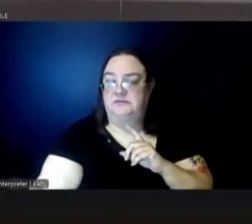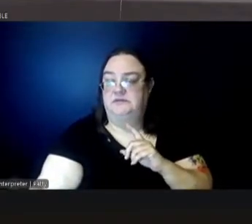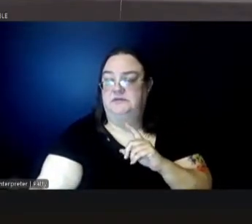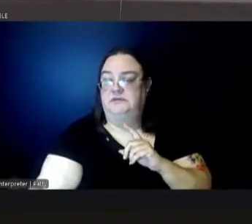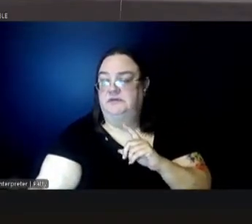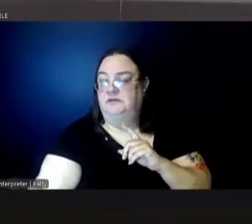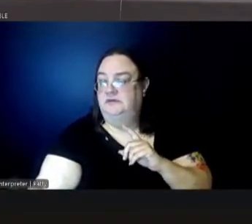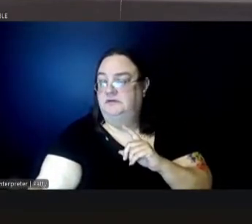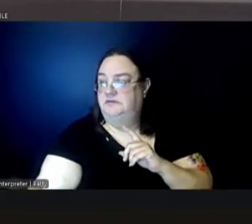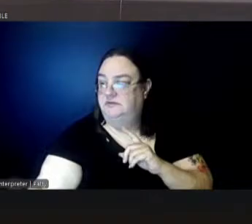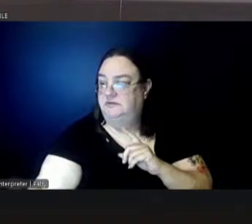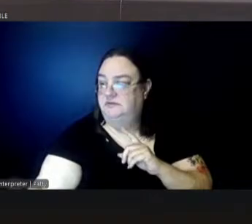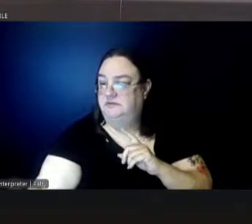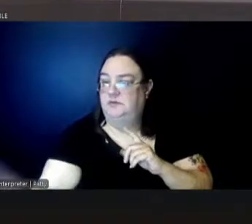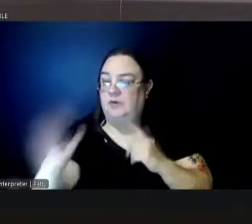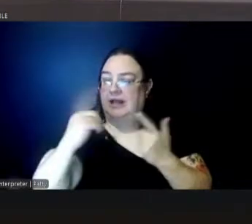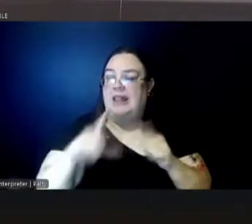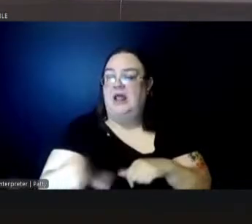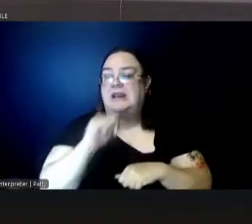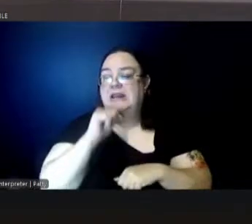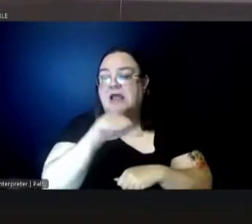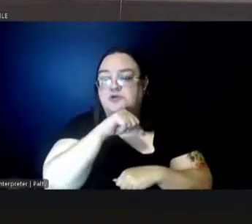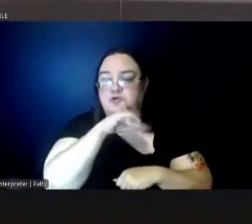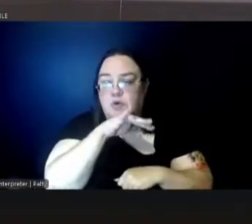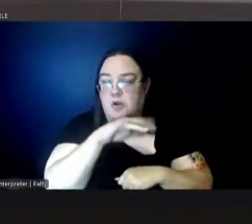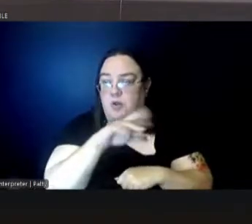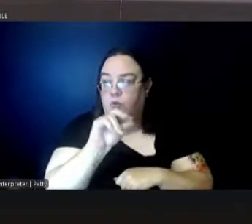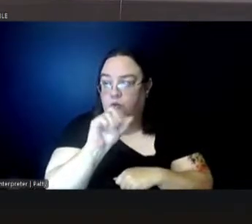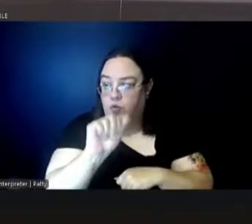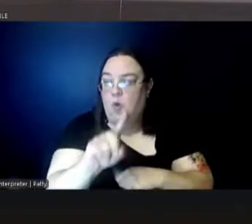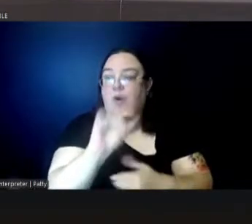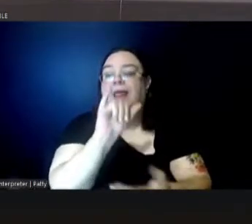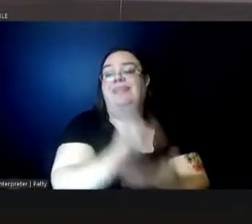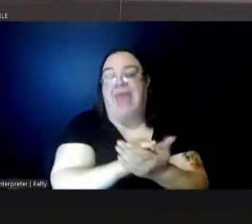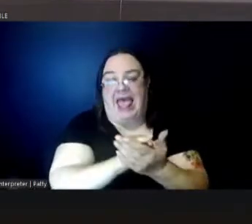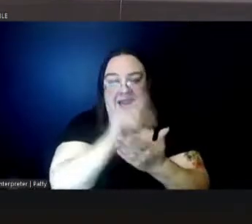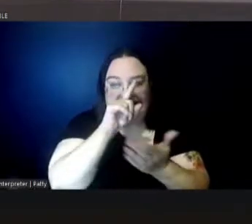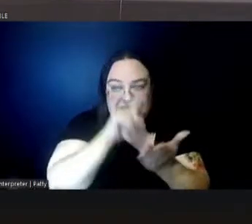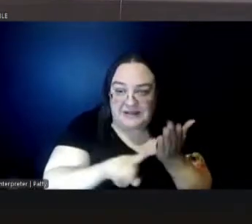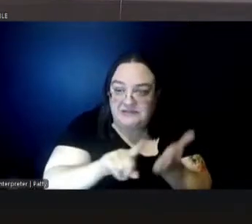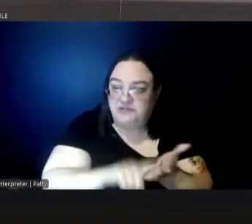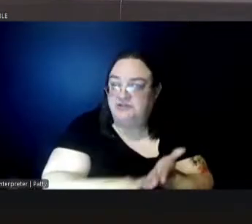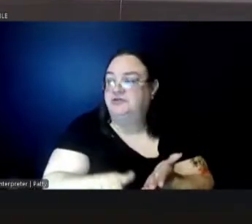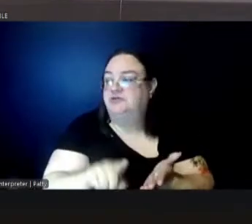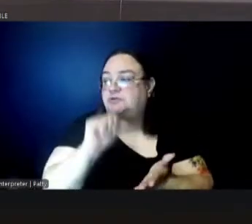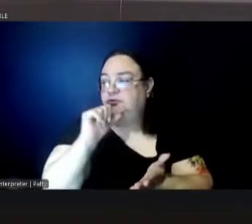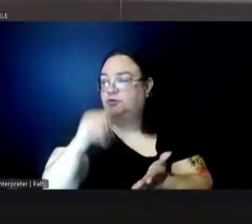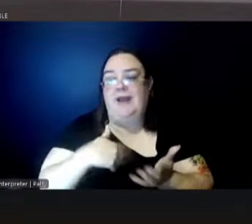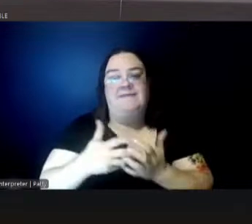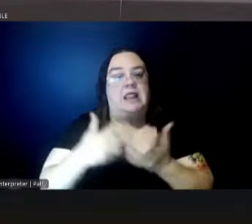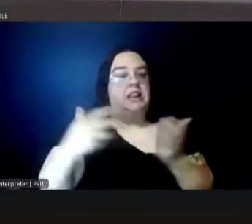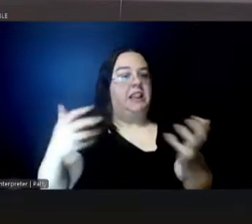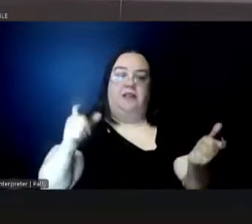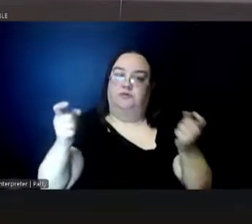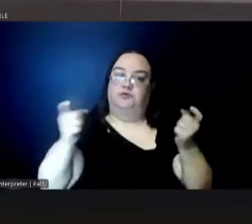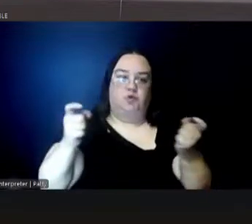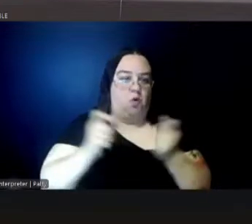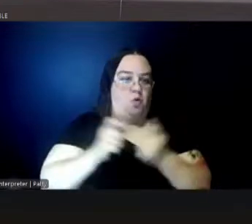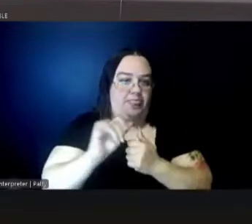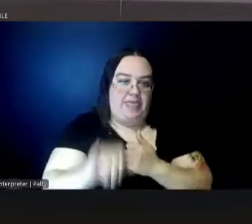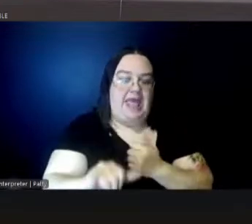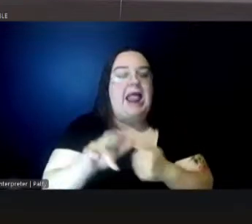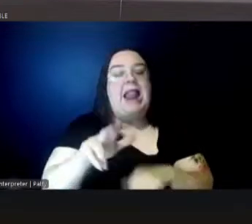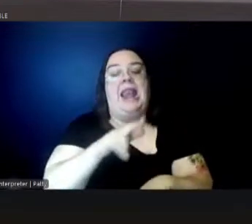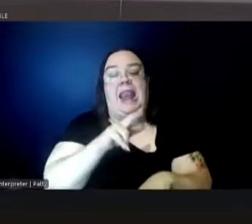to not soil erode. And that inspection, we don't have a whole lot of control over. Nature has to